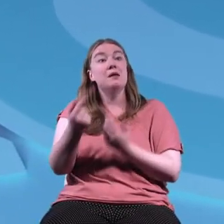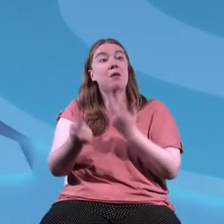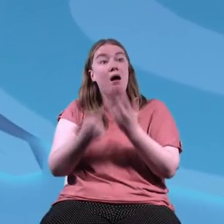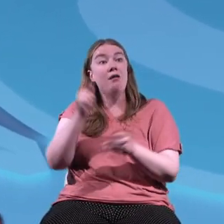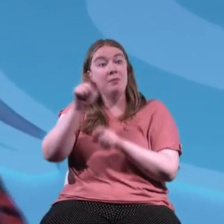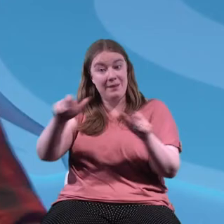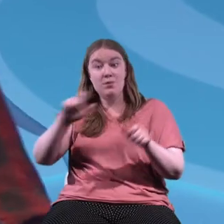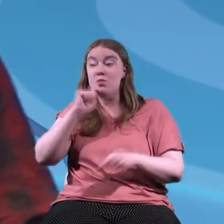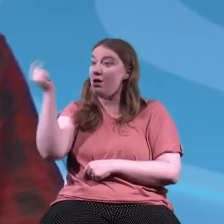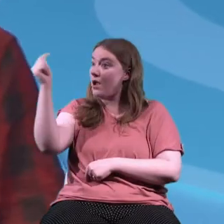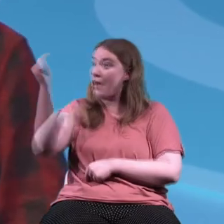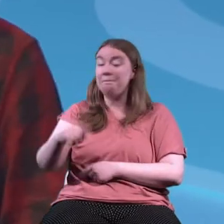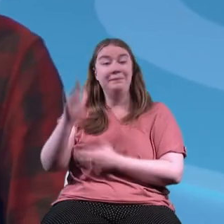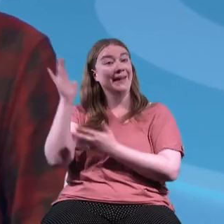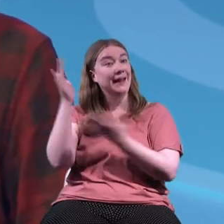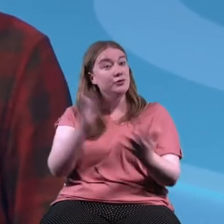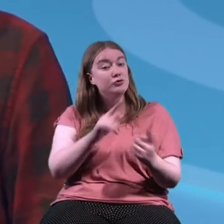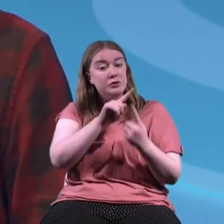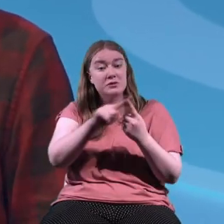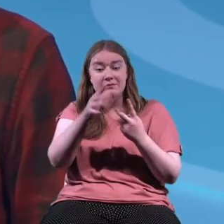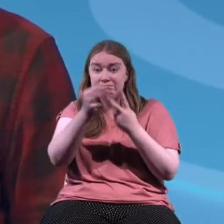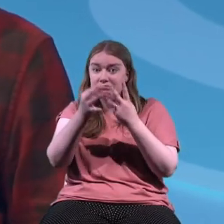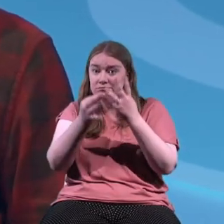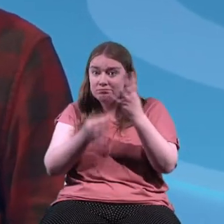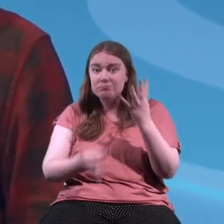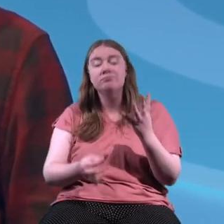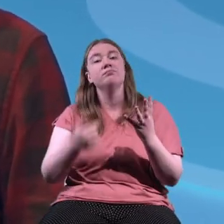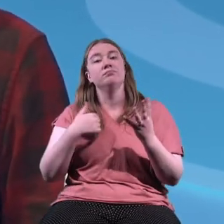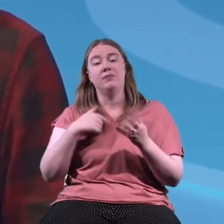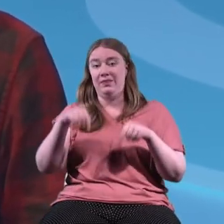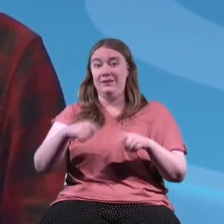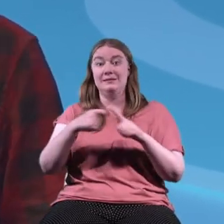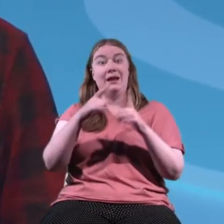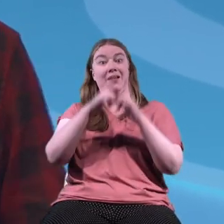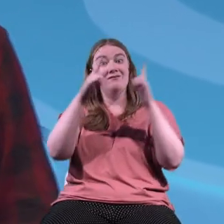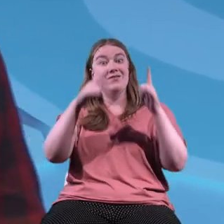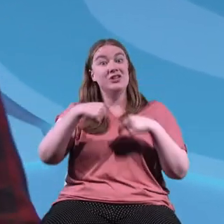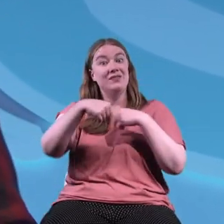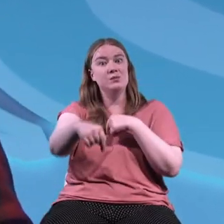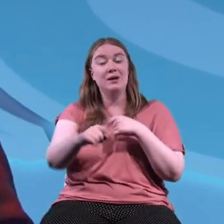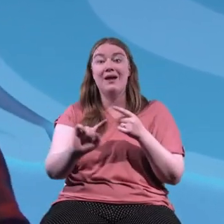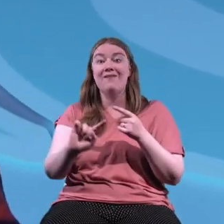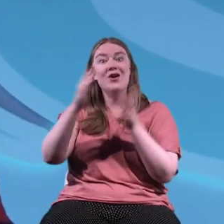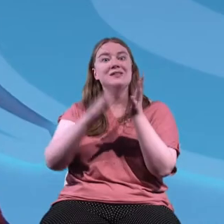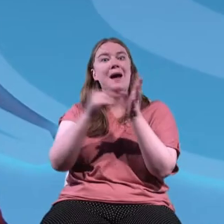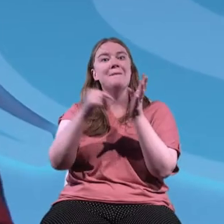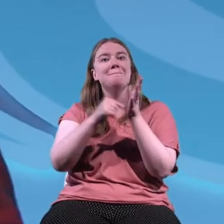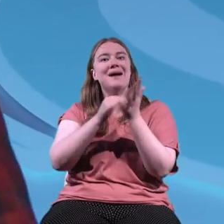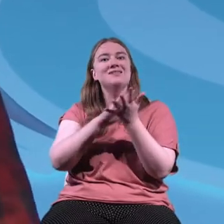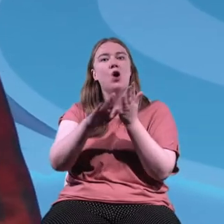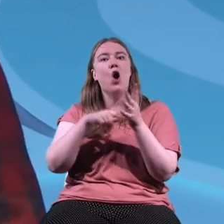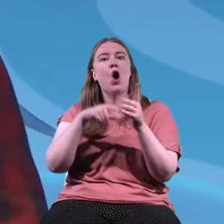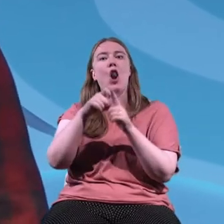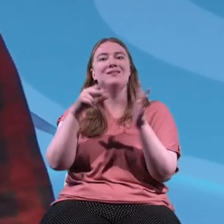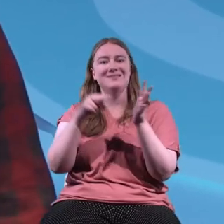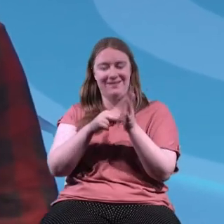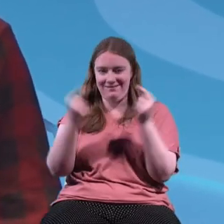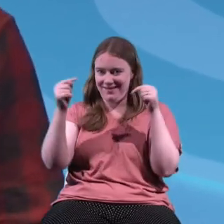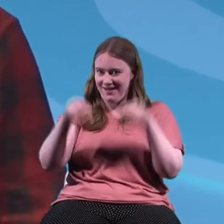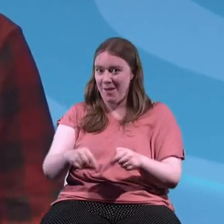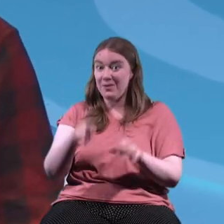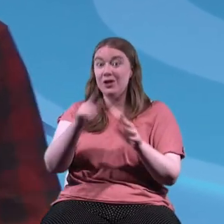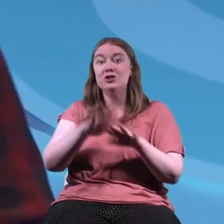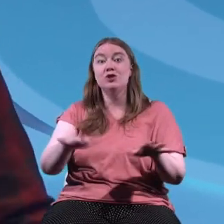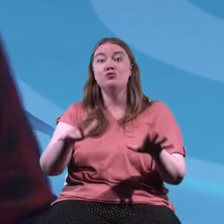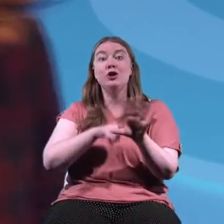come up and introduce various elements or aspects of the convention this week. So first, Matt Holden is going to come and talk about children's and